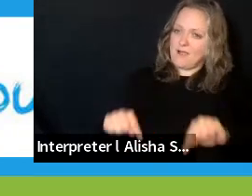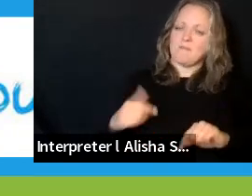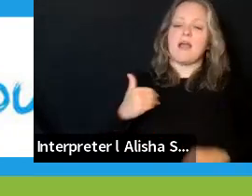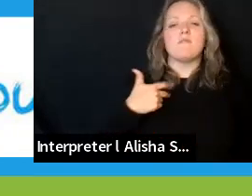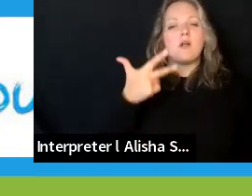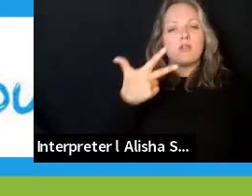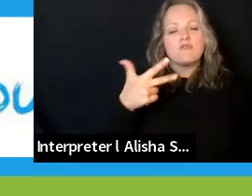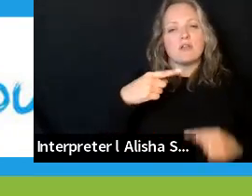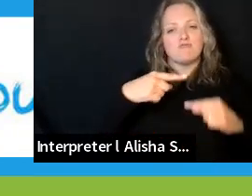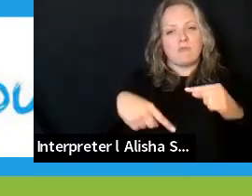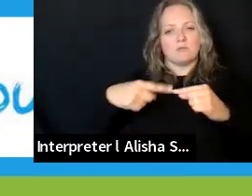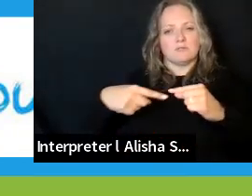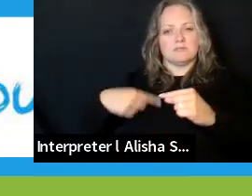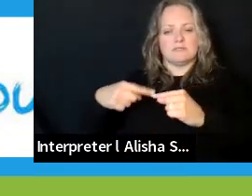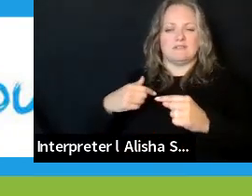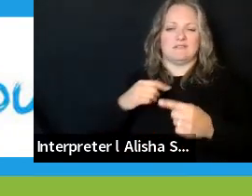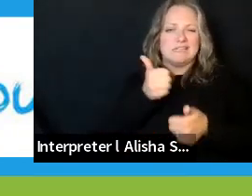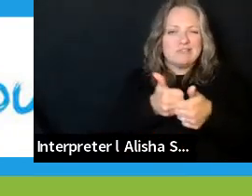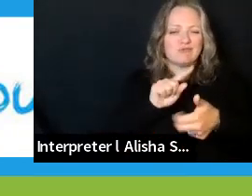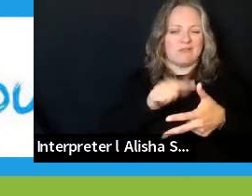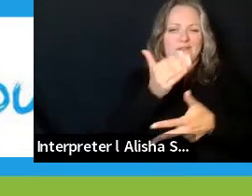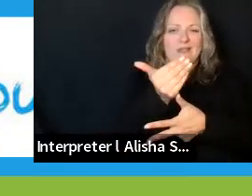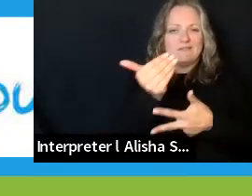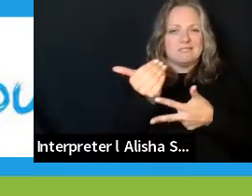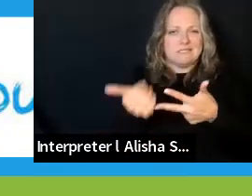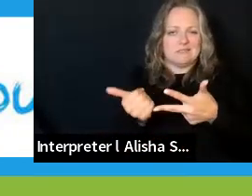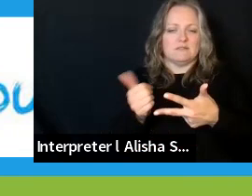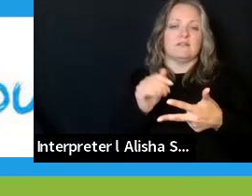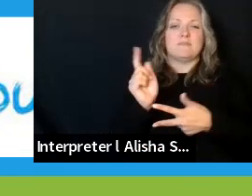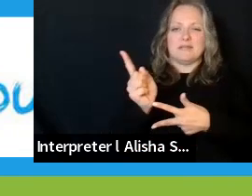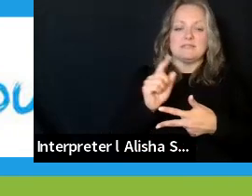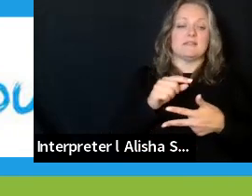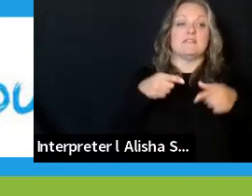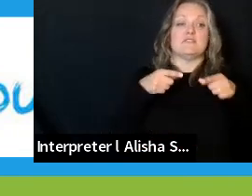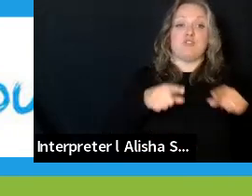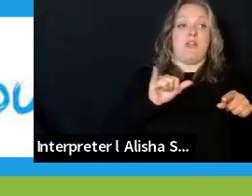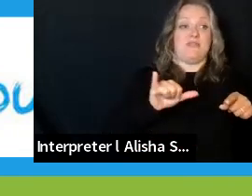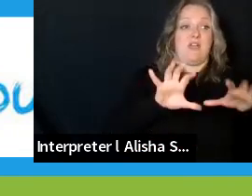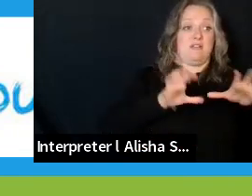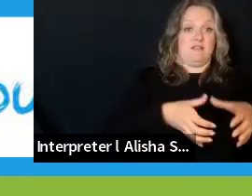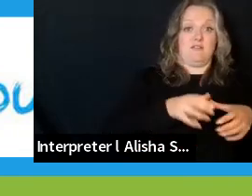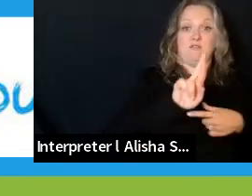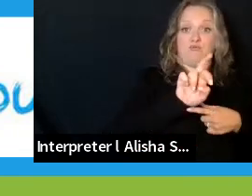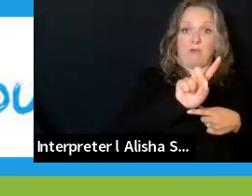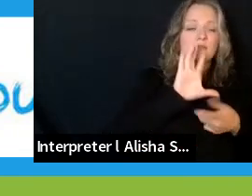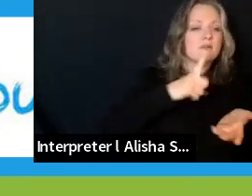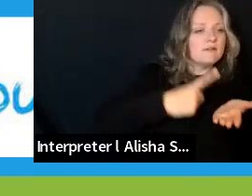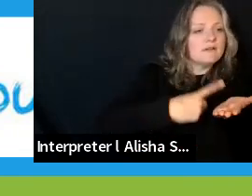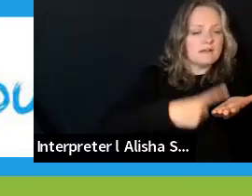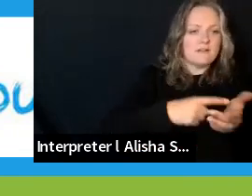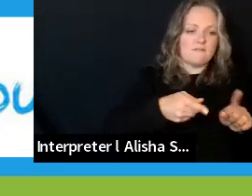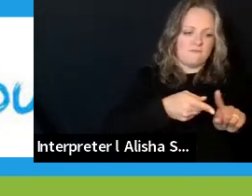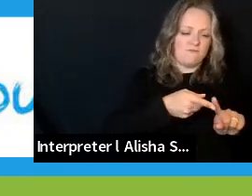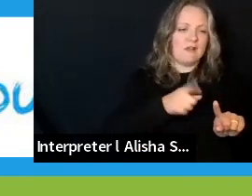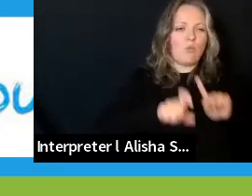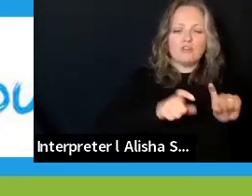rounds, and each round consists about 15 minutes. And during that round, they will discuss different questions on that cafe card.